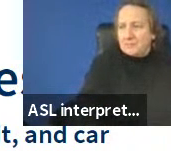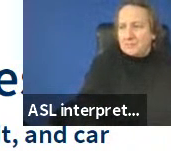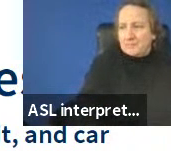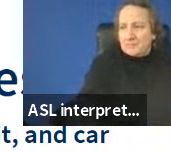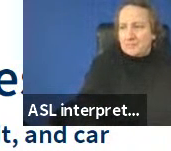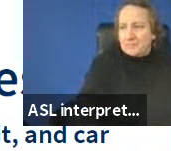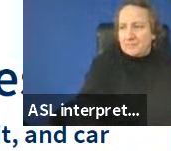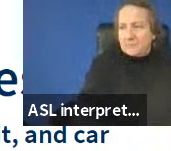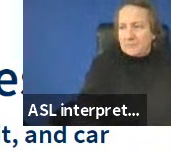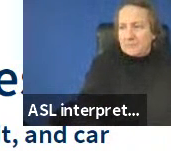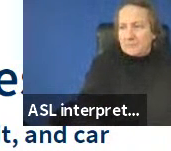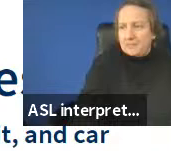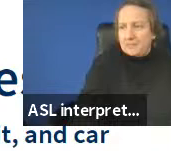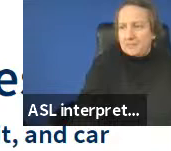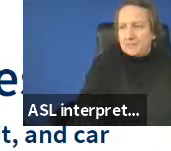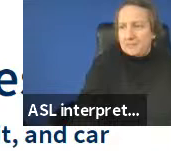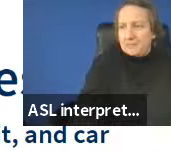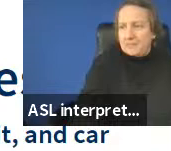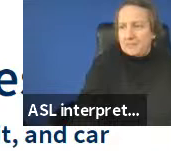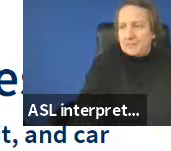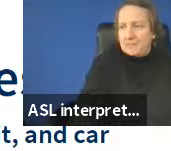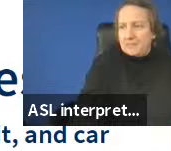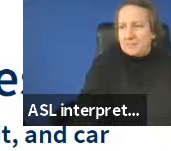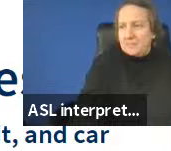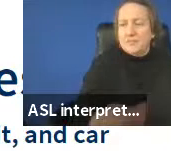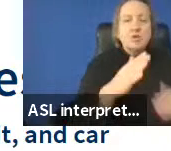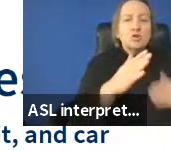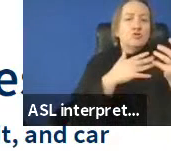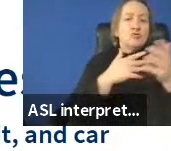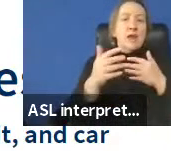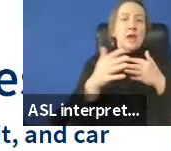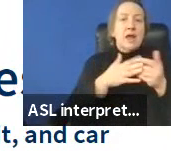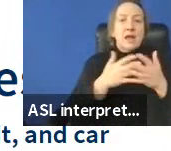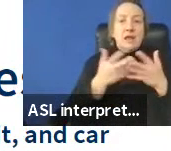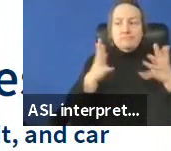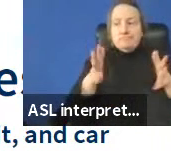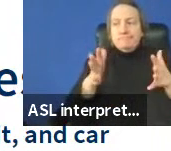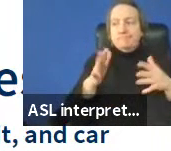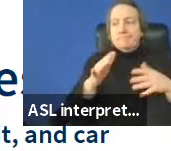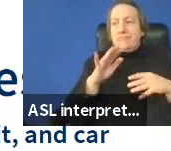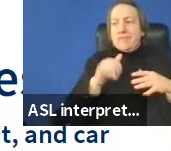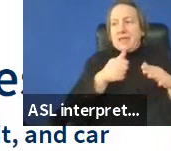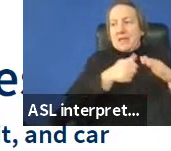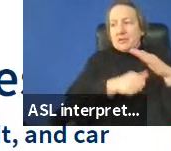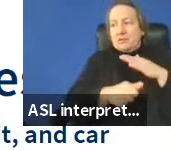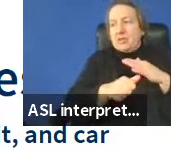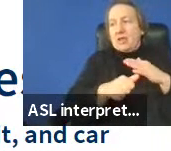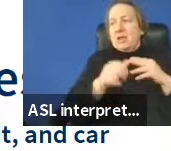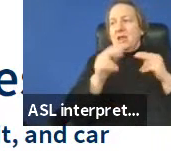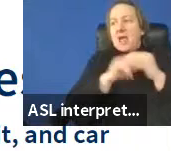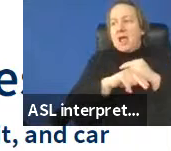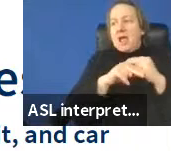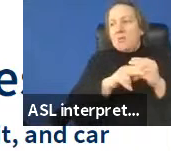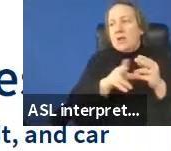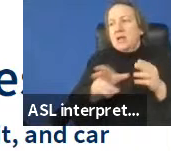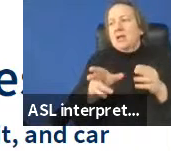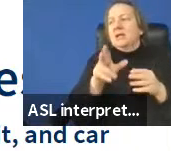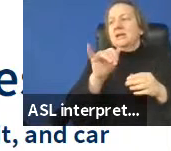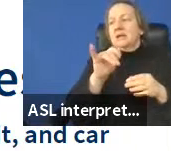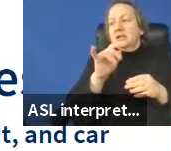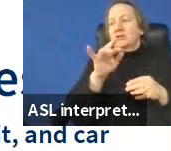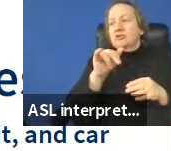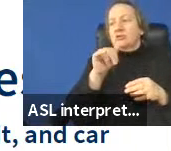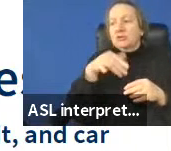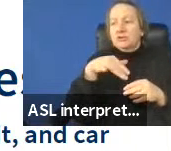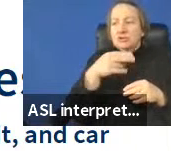the underlying highway alignment and configuration of the interchanges. The blue is what